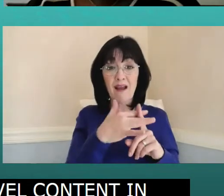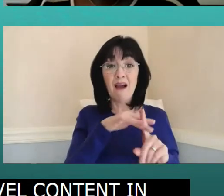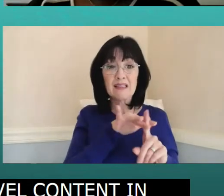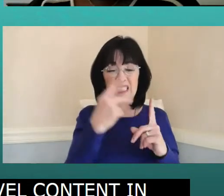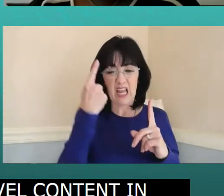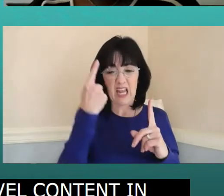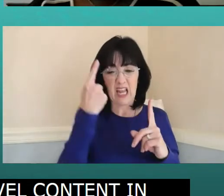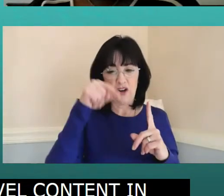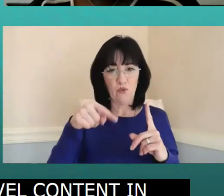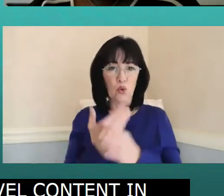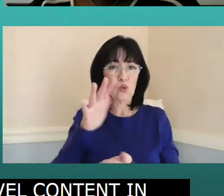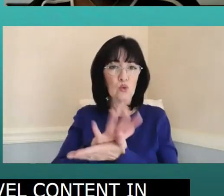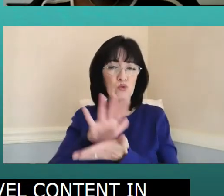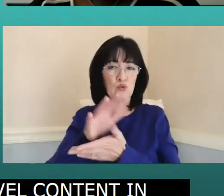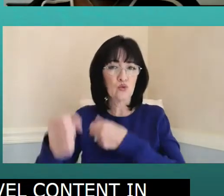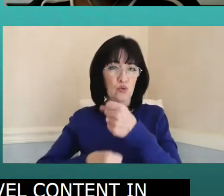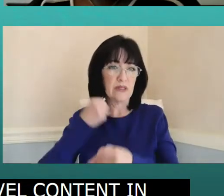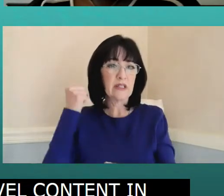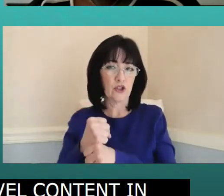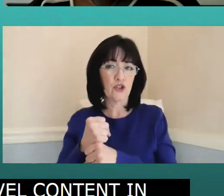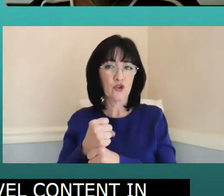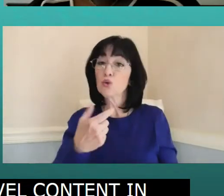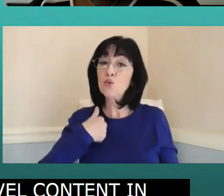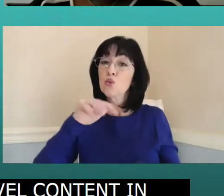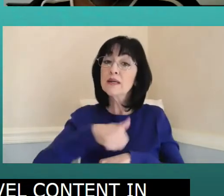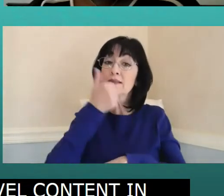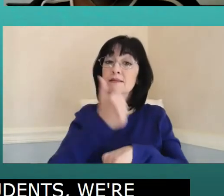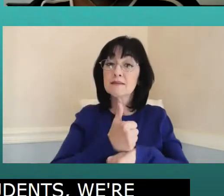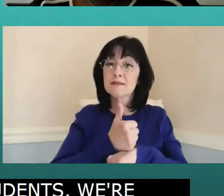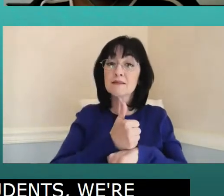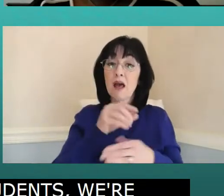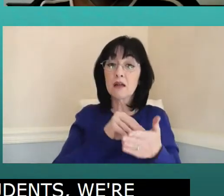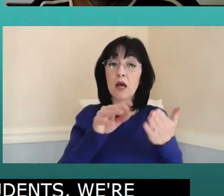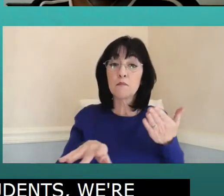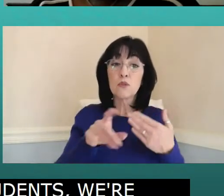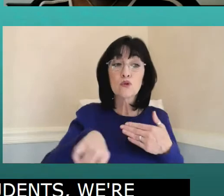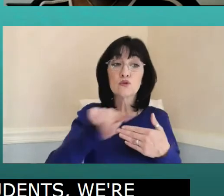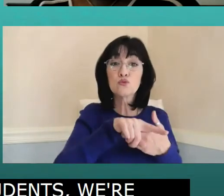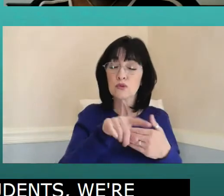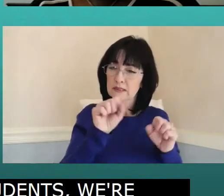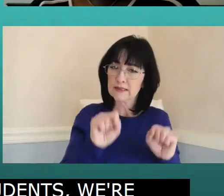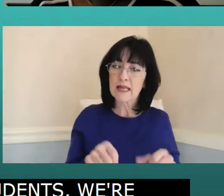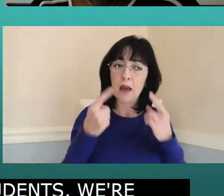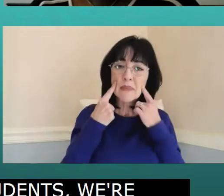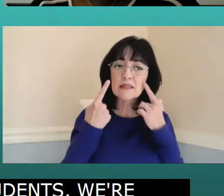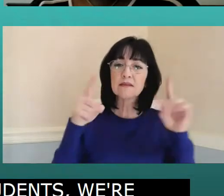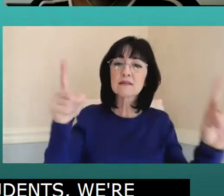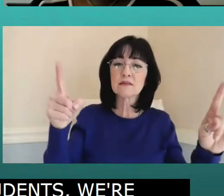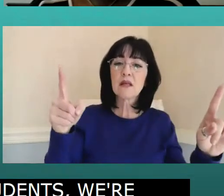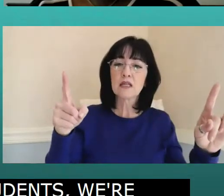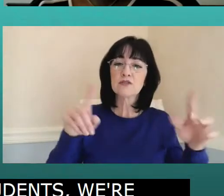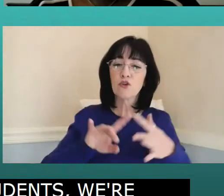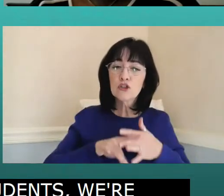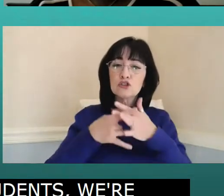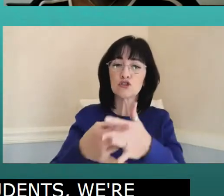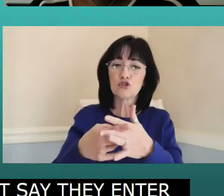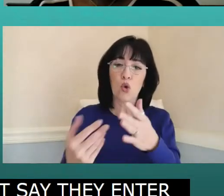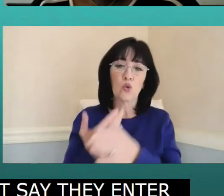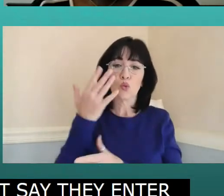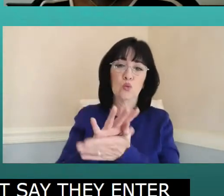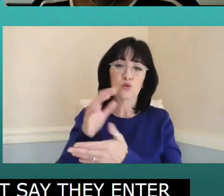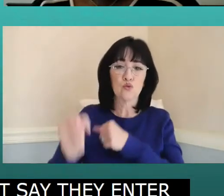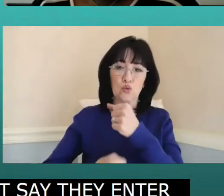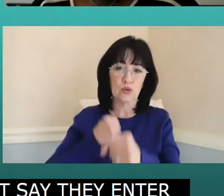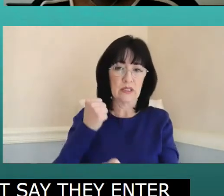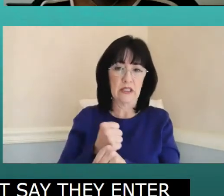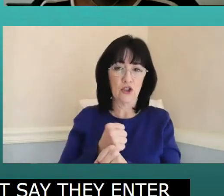positioning students, we're setting students up to be successful as they enter the new year. And so this is not just